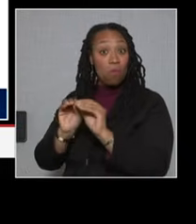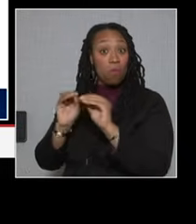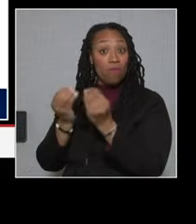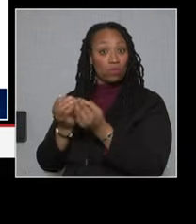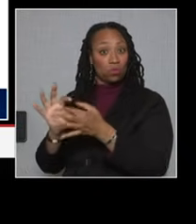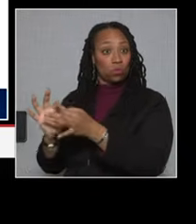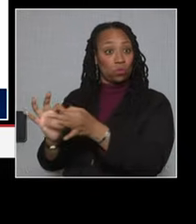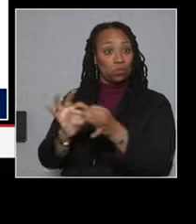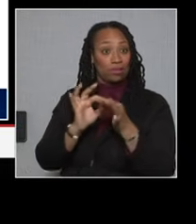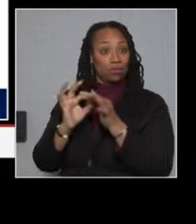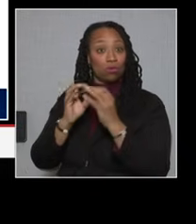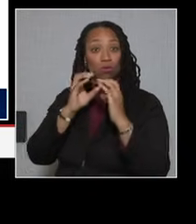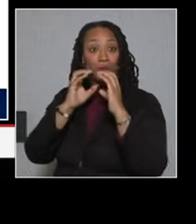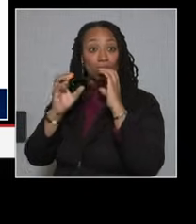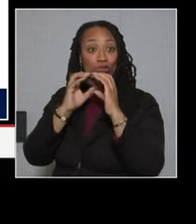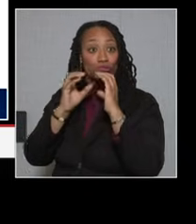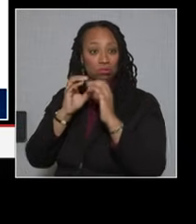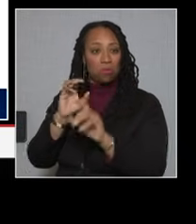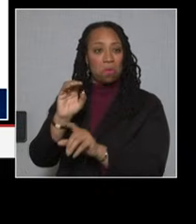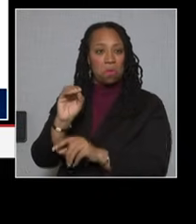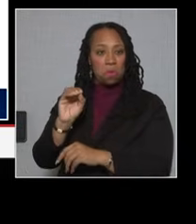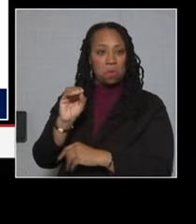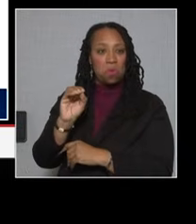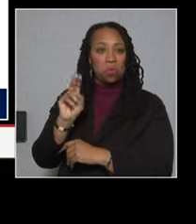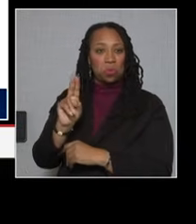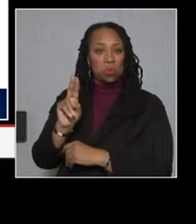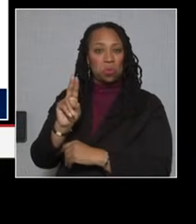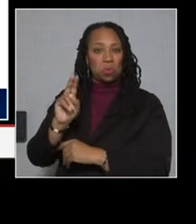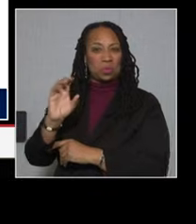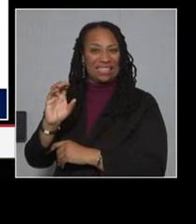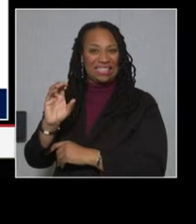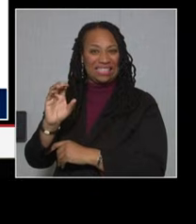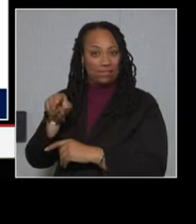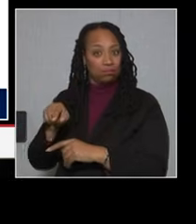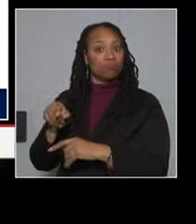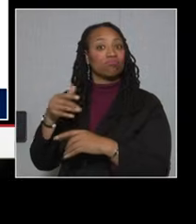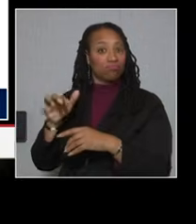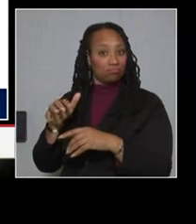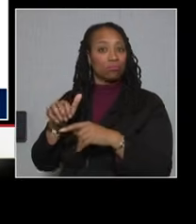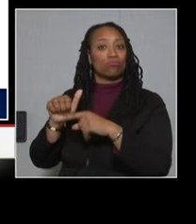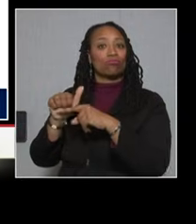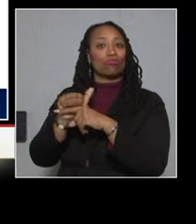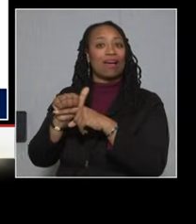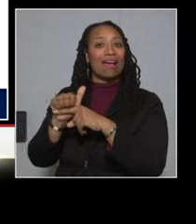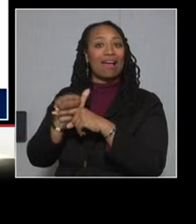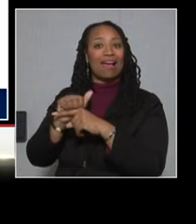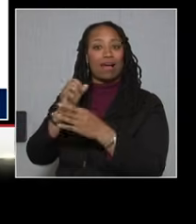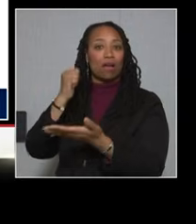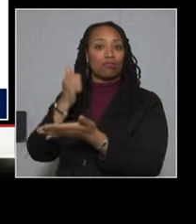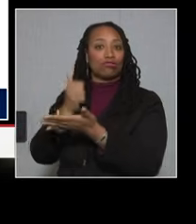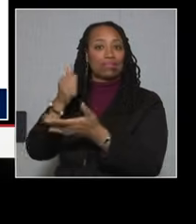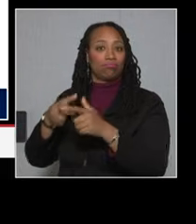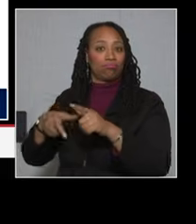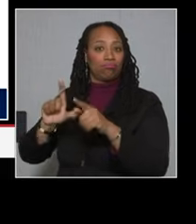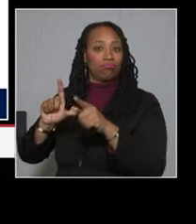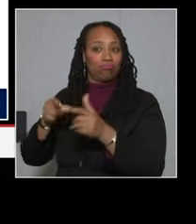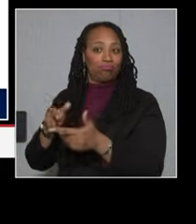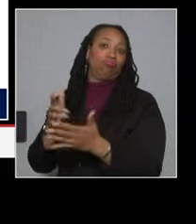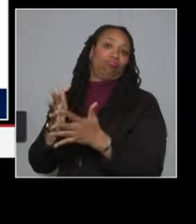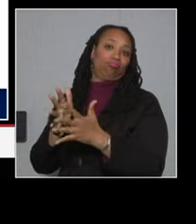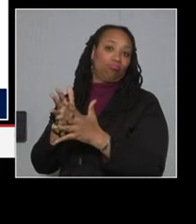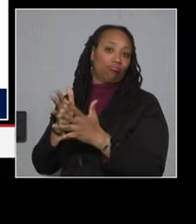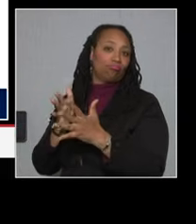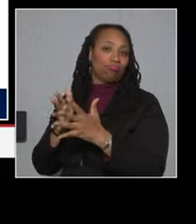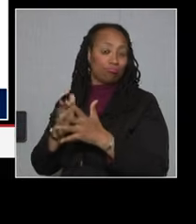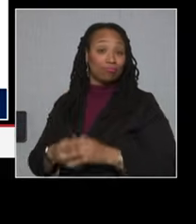training accreditation. And so across the cluster, while providing high quality services, helping to drive down crime and make sure the city is